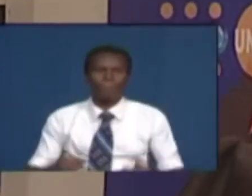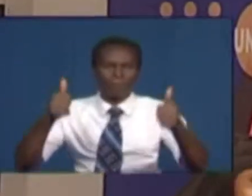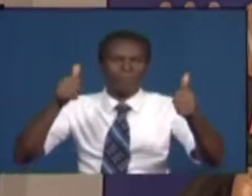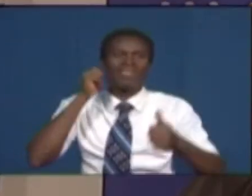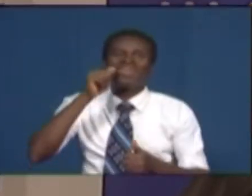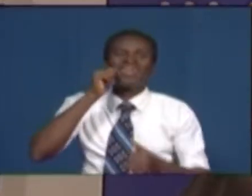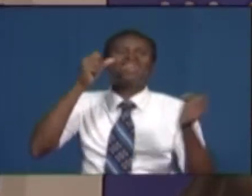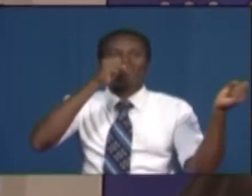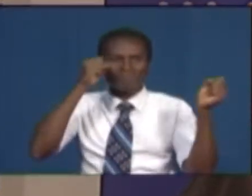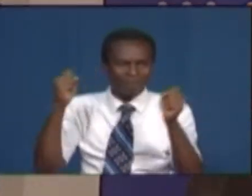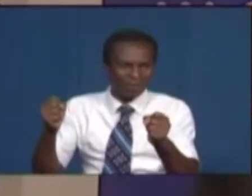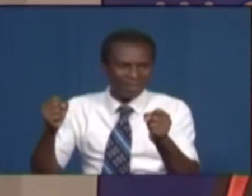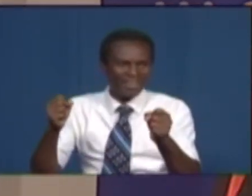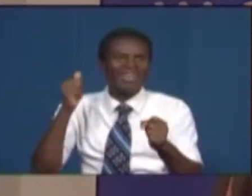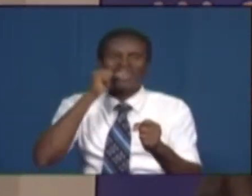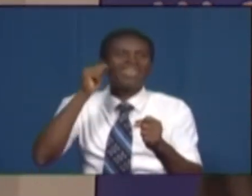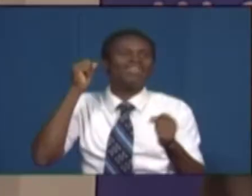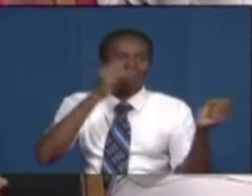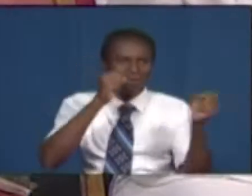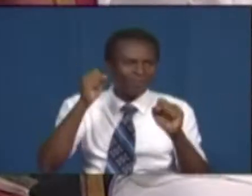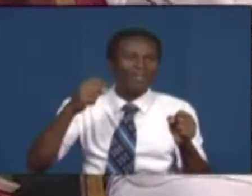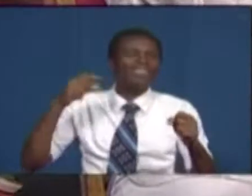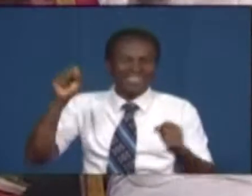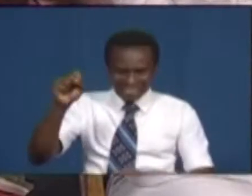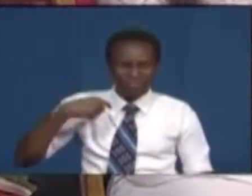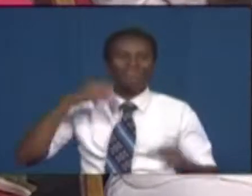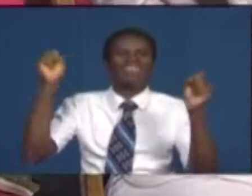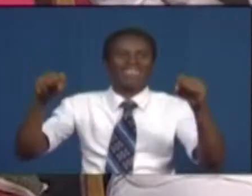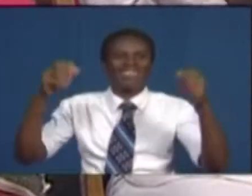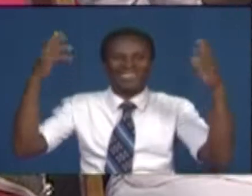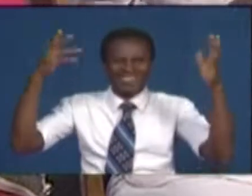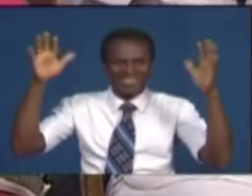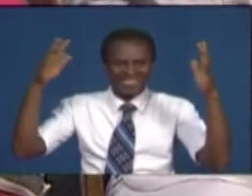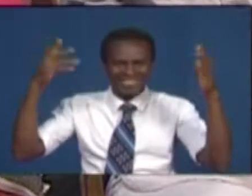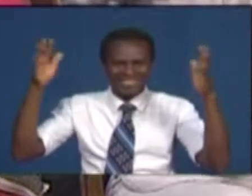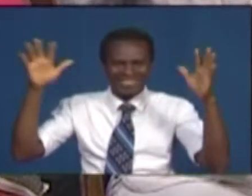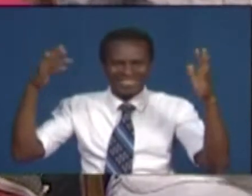Girls power. Girls strong. Girls power. Yes, we can.